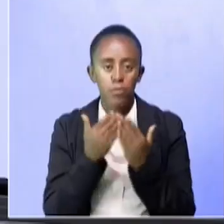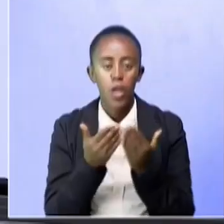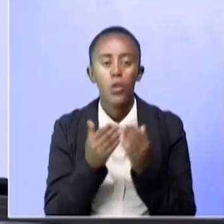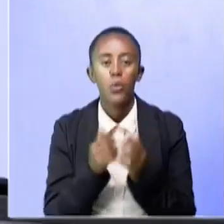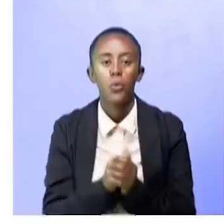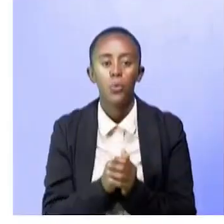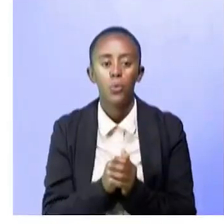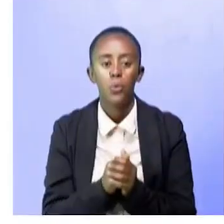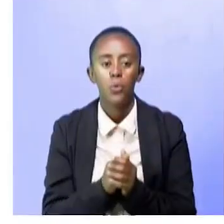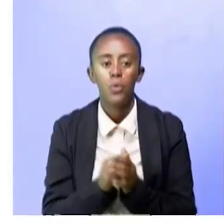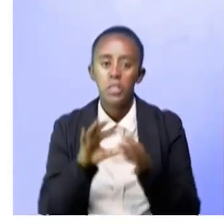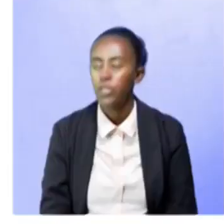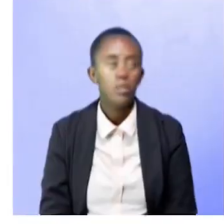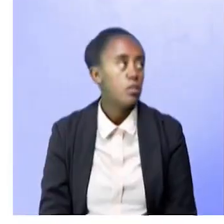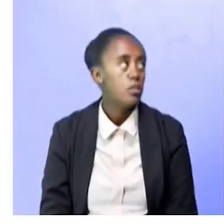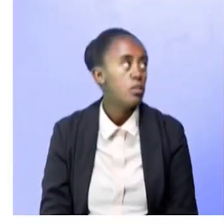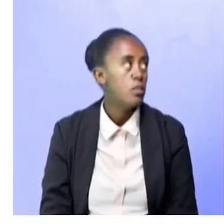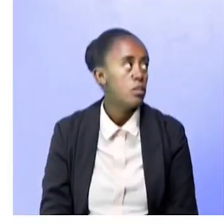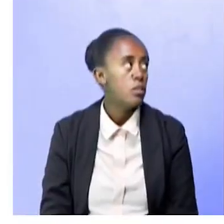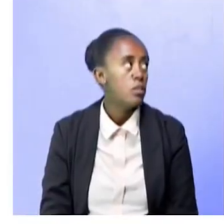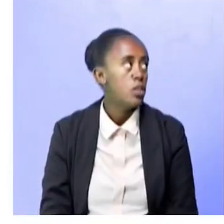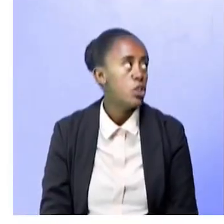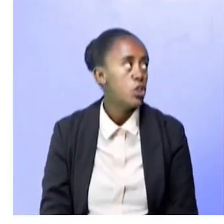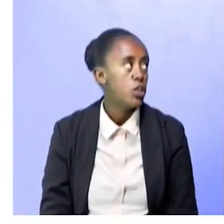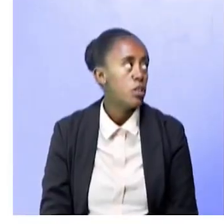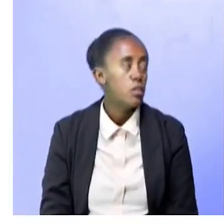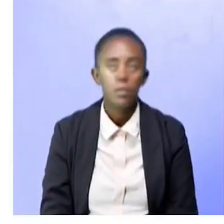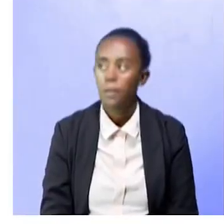I would like to give you some sentences.